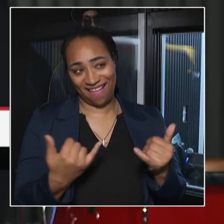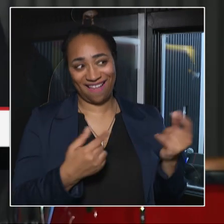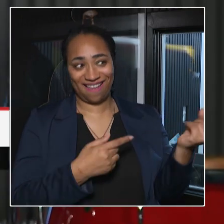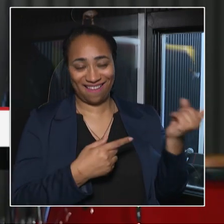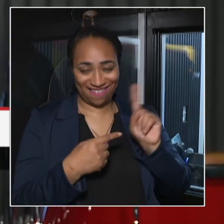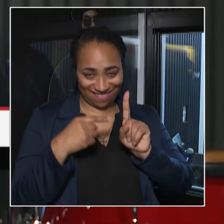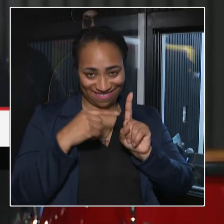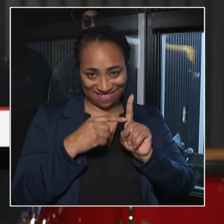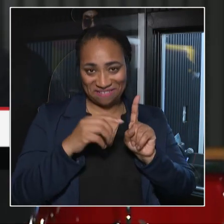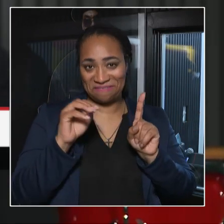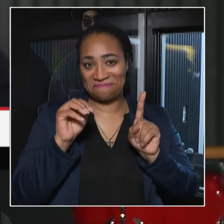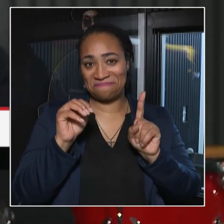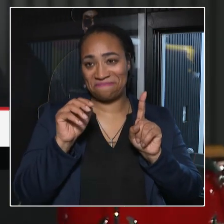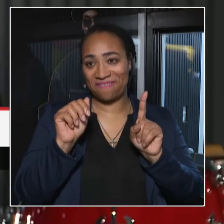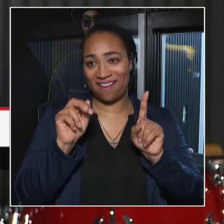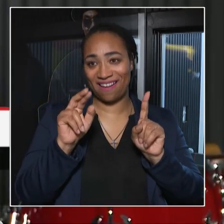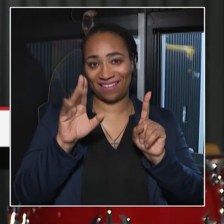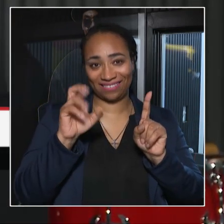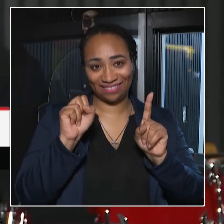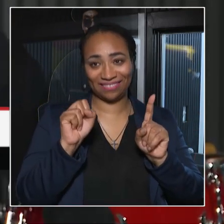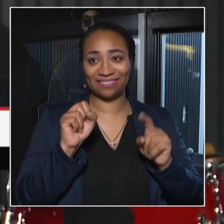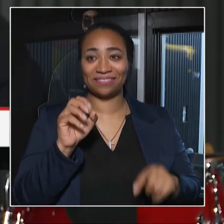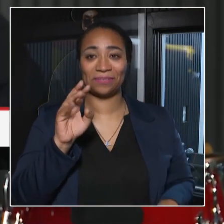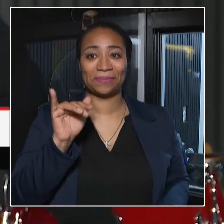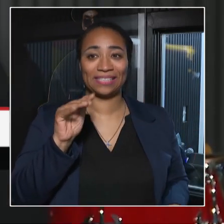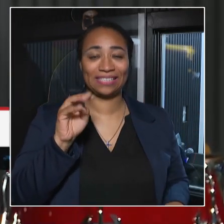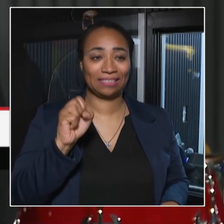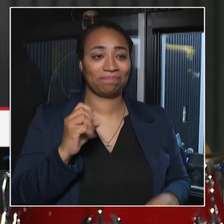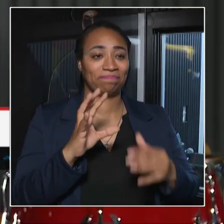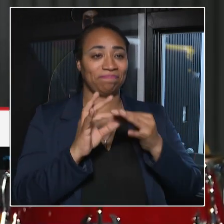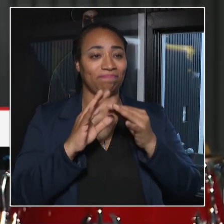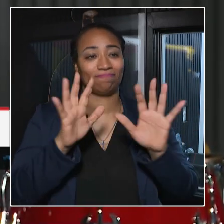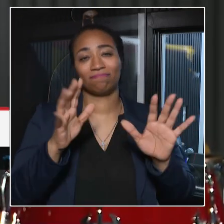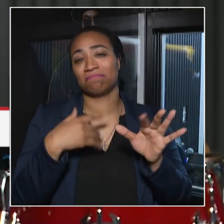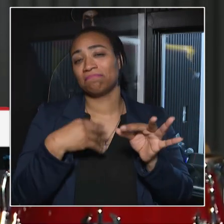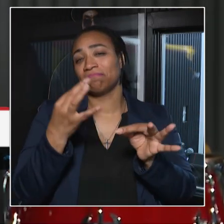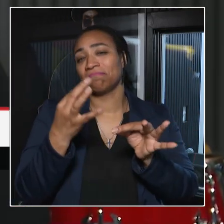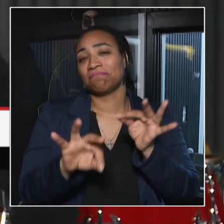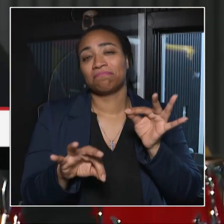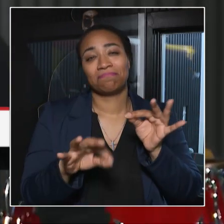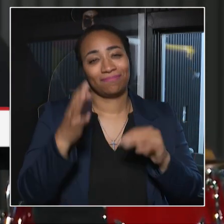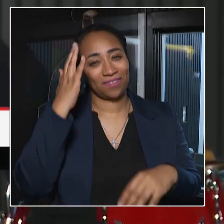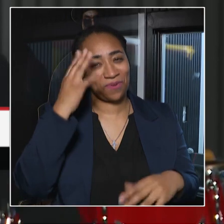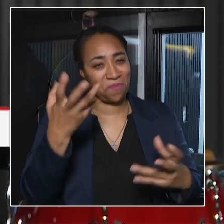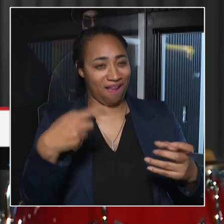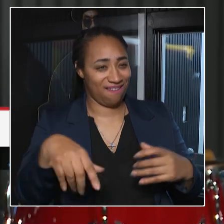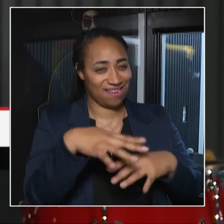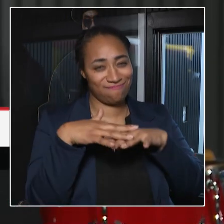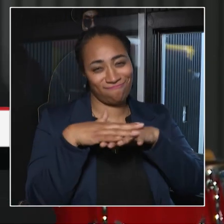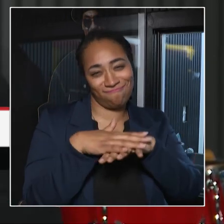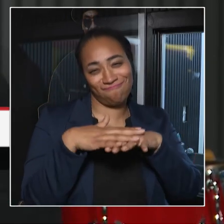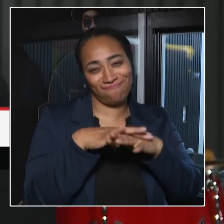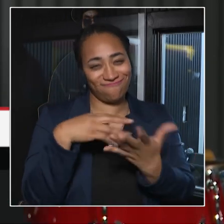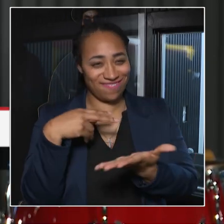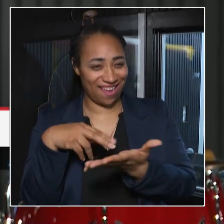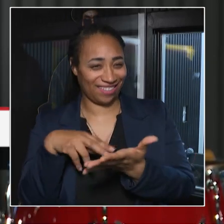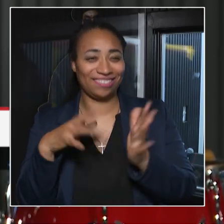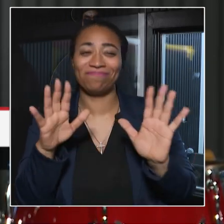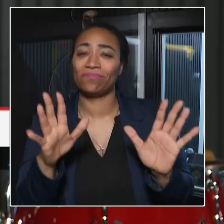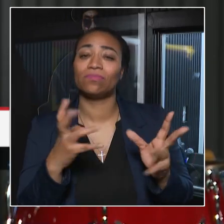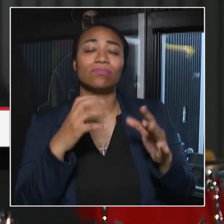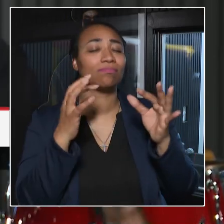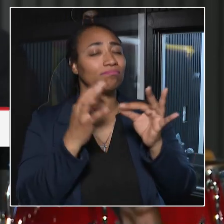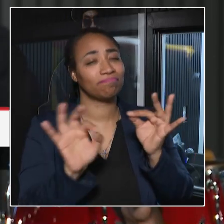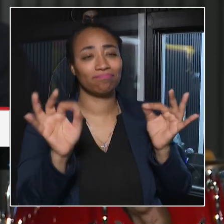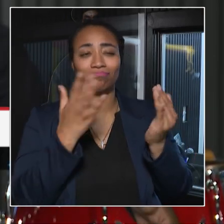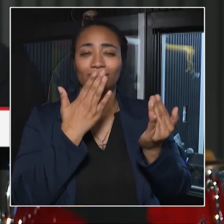Okay, my remarks not gonna be too long because I know everybody trying, party and things like that. But I really just want to say thank you and thank you for the opportunity that